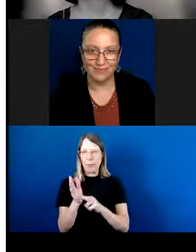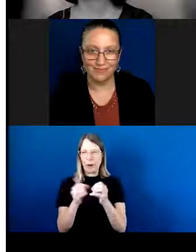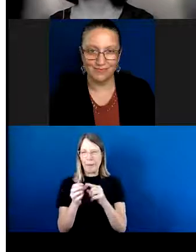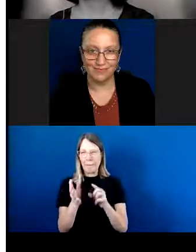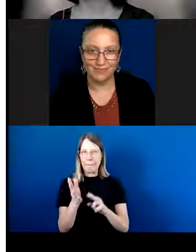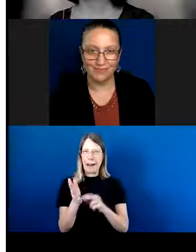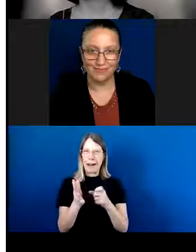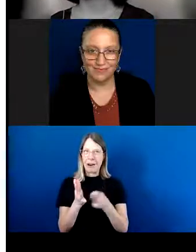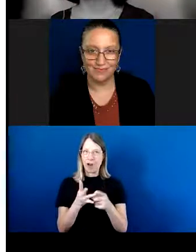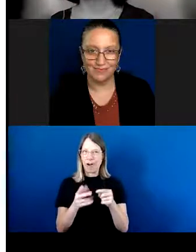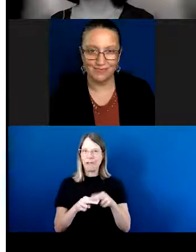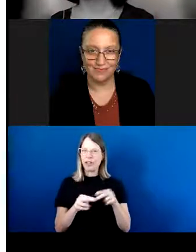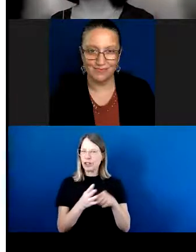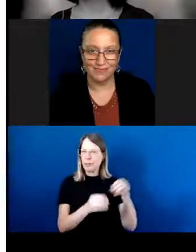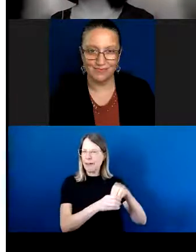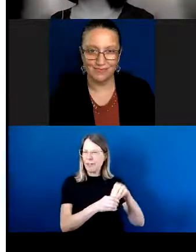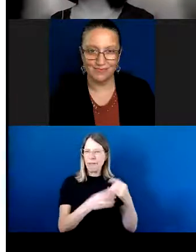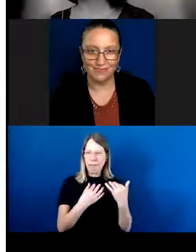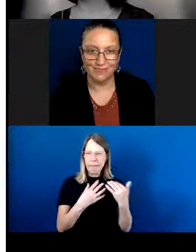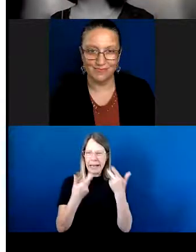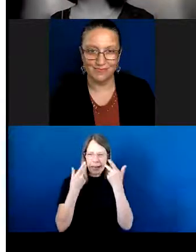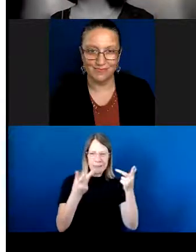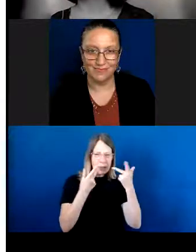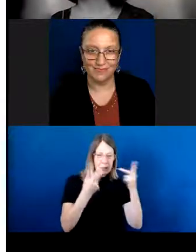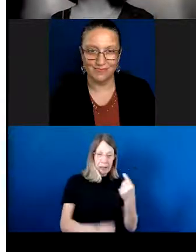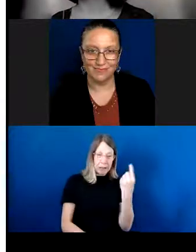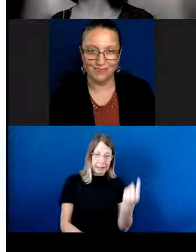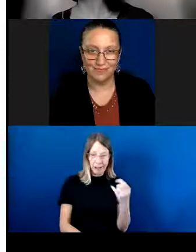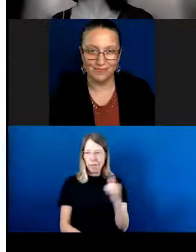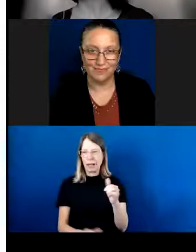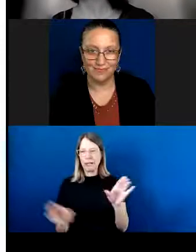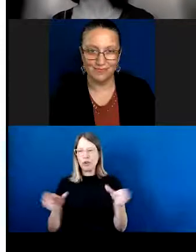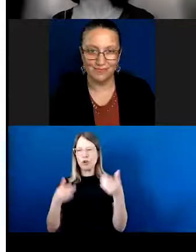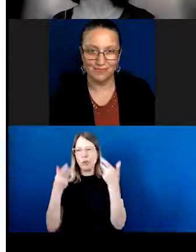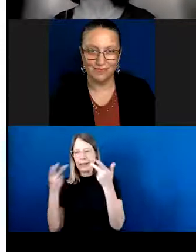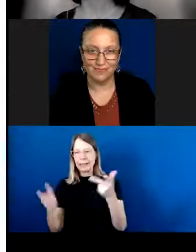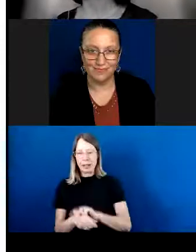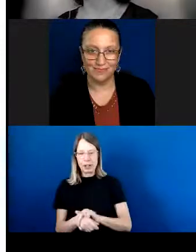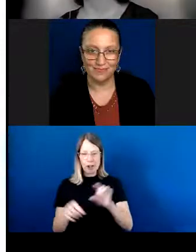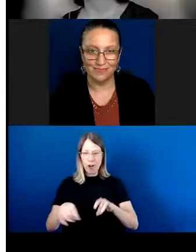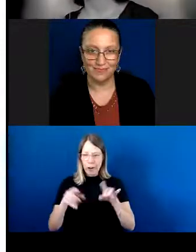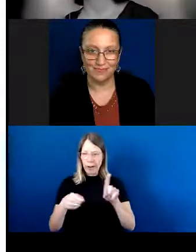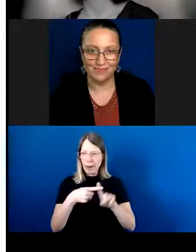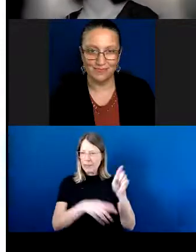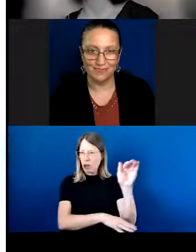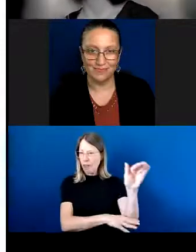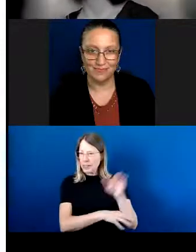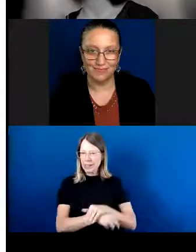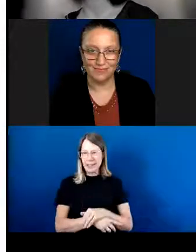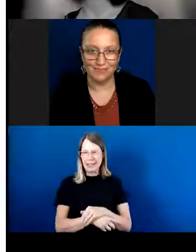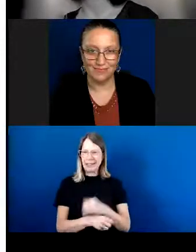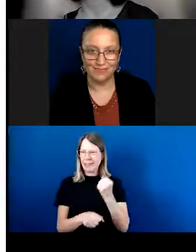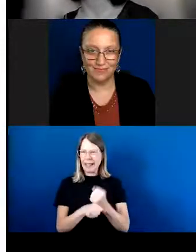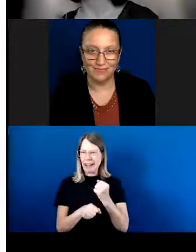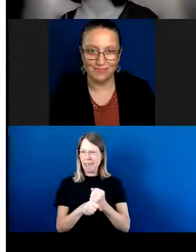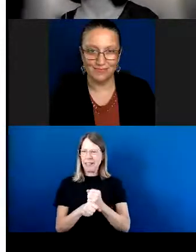exhibitions, both solo and group shows, with Australia and internationally, as her work is exhibited in galleries around the world and her